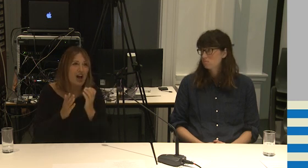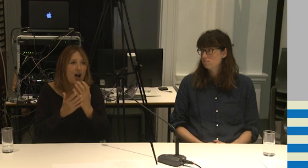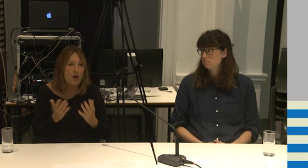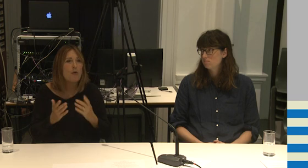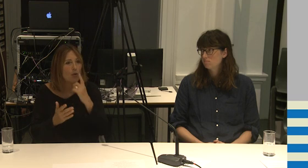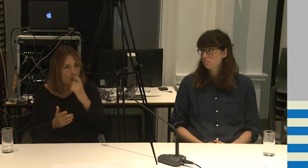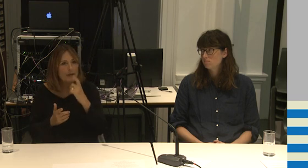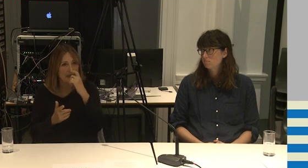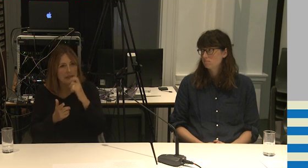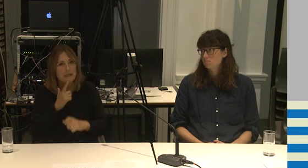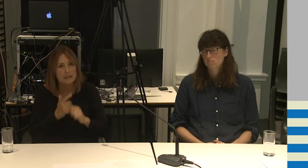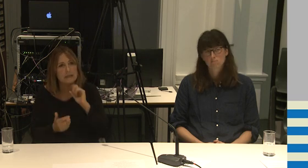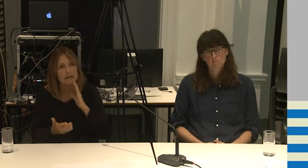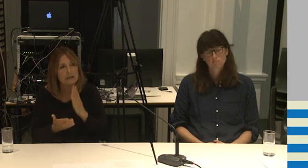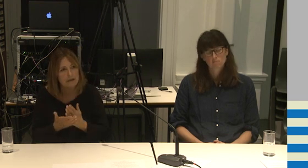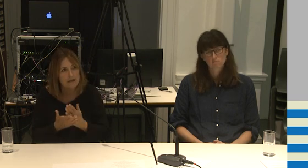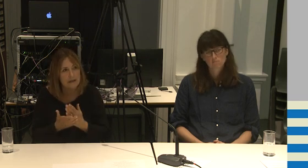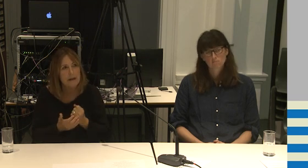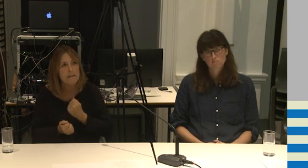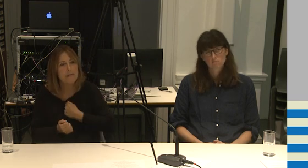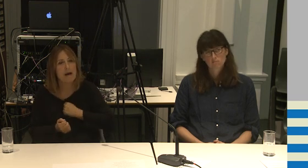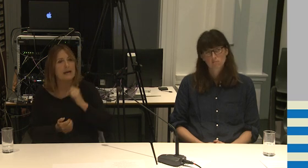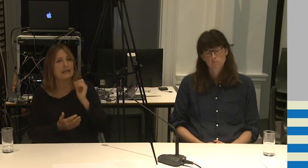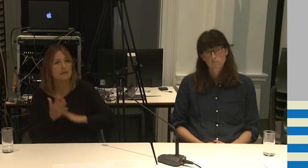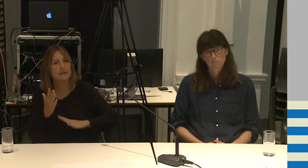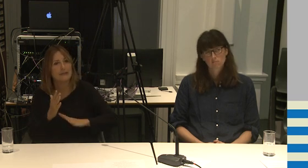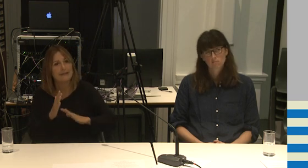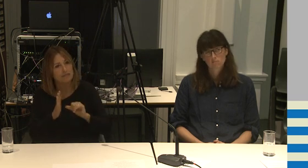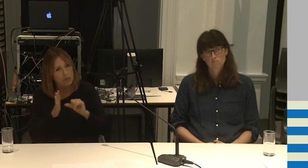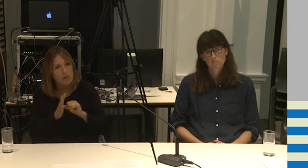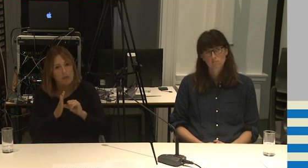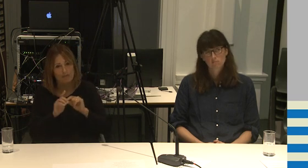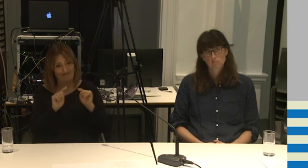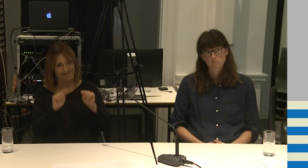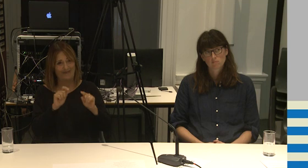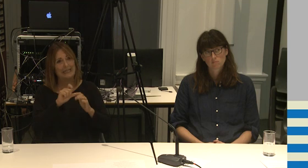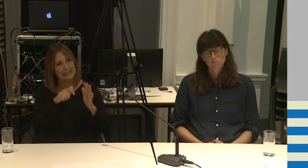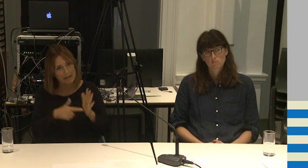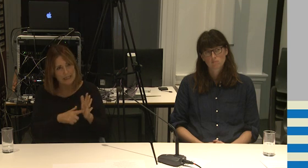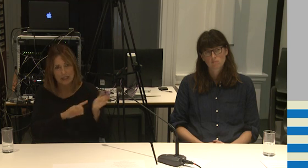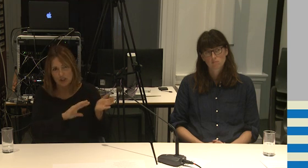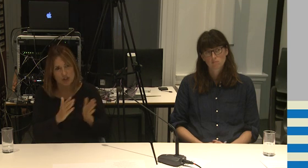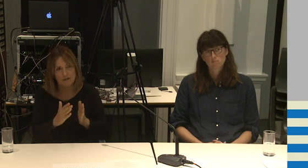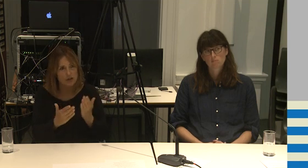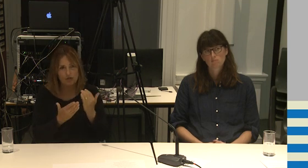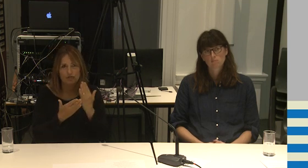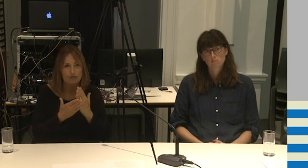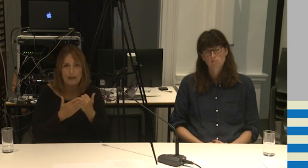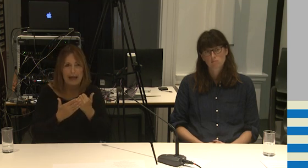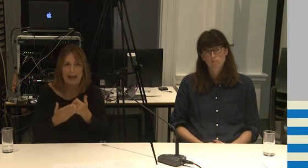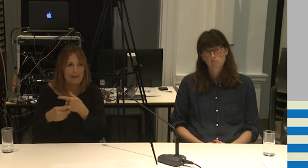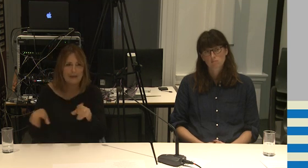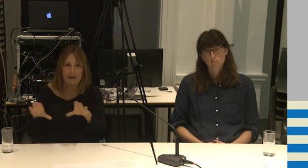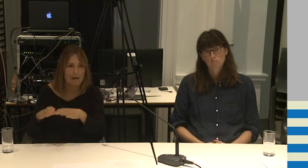lot more that can be done. And my experience was the problem with the disability service not helping the department.